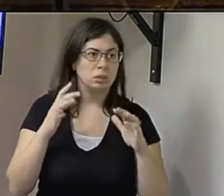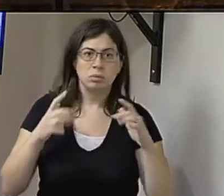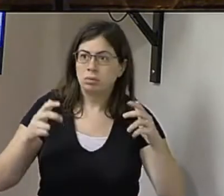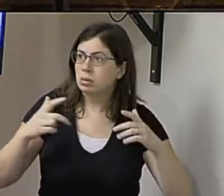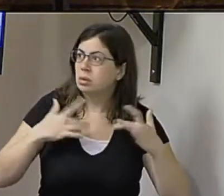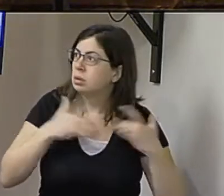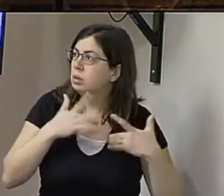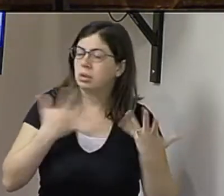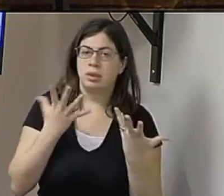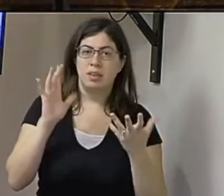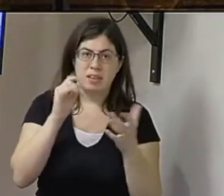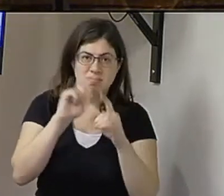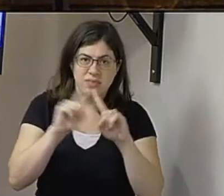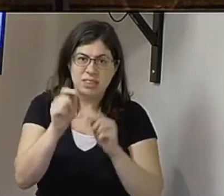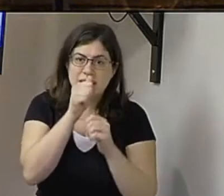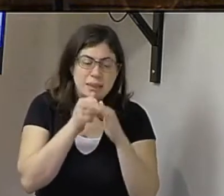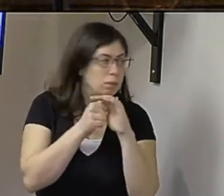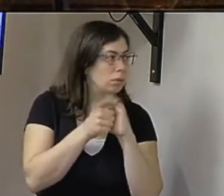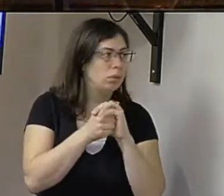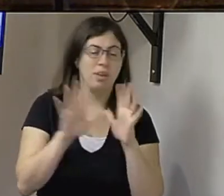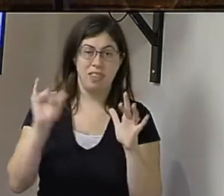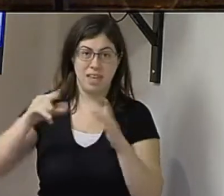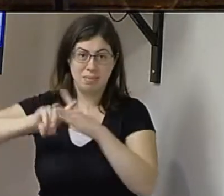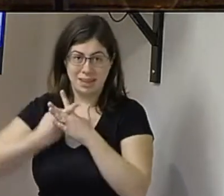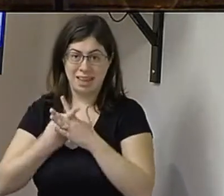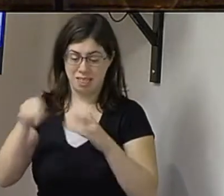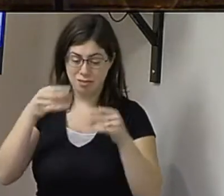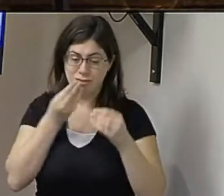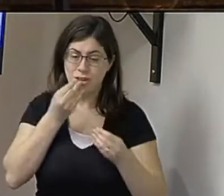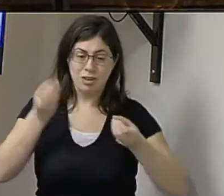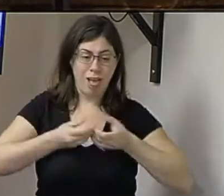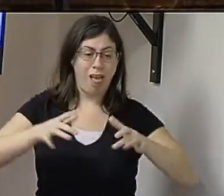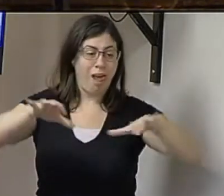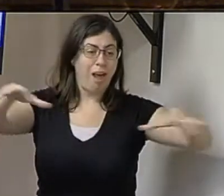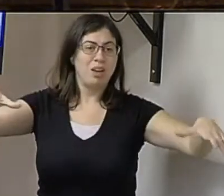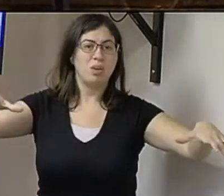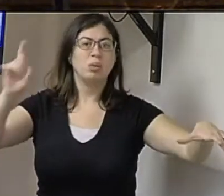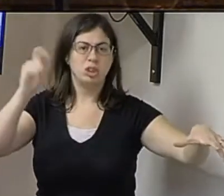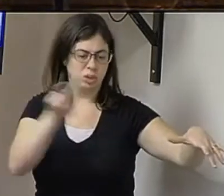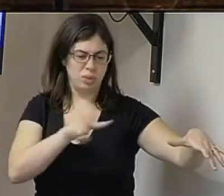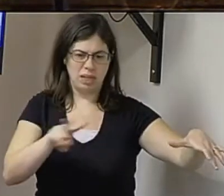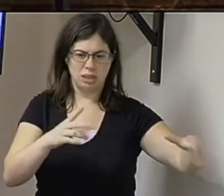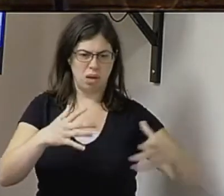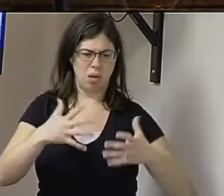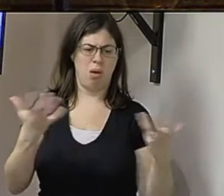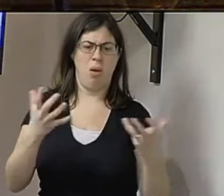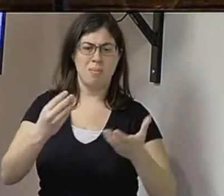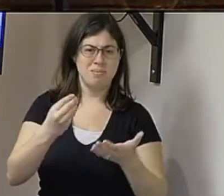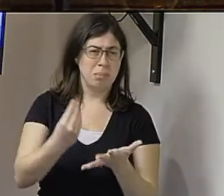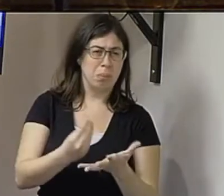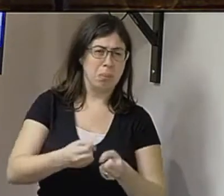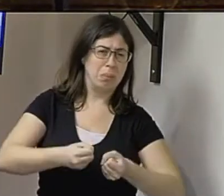that stuff. And even from this beginning scene, this banquet is supposed to shock us when we read it with how over the top and kind